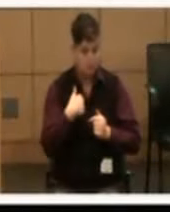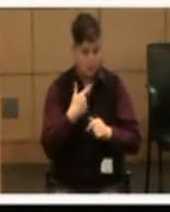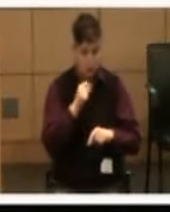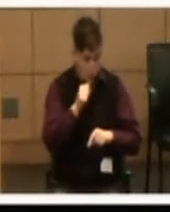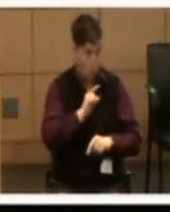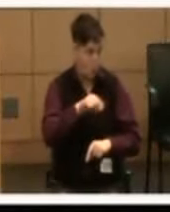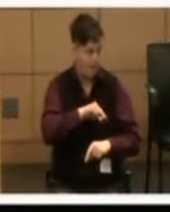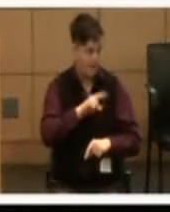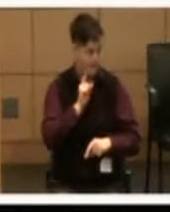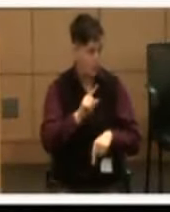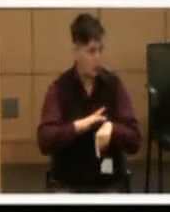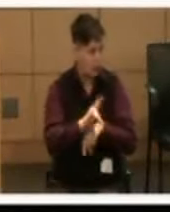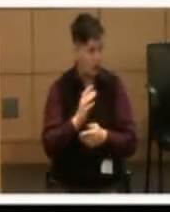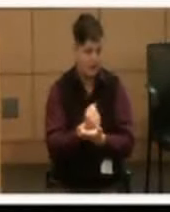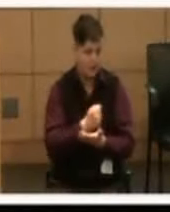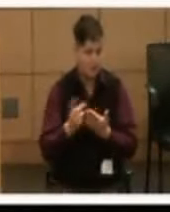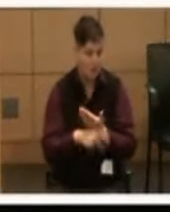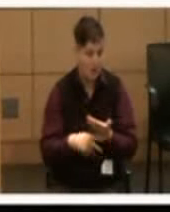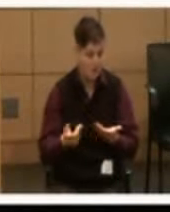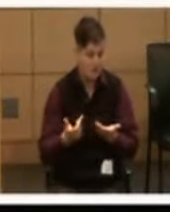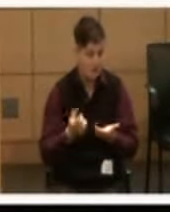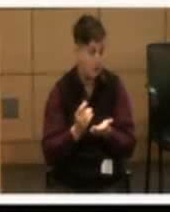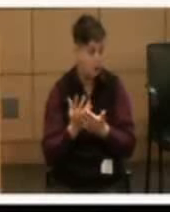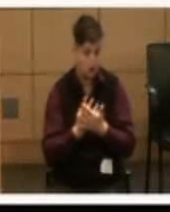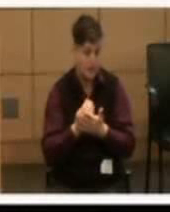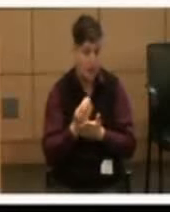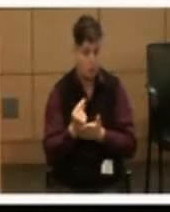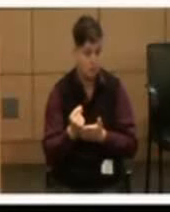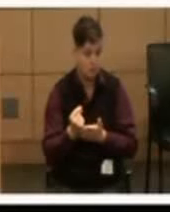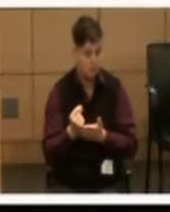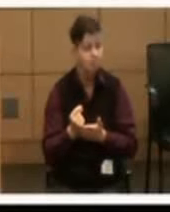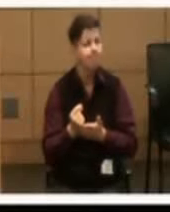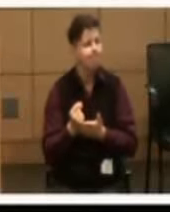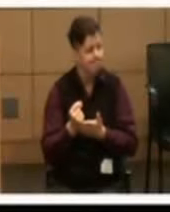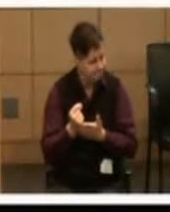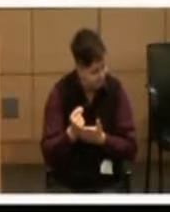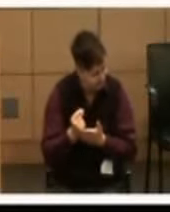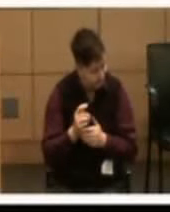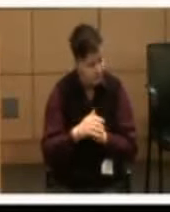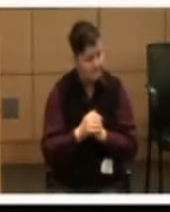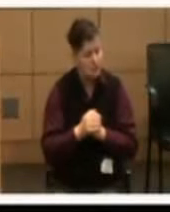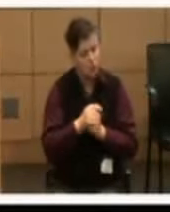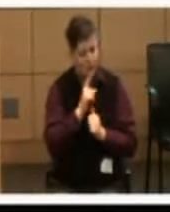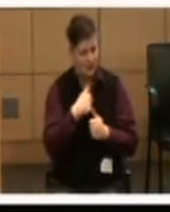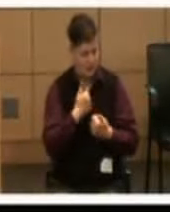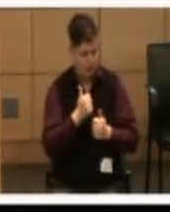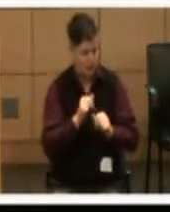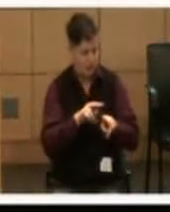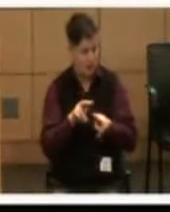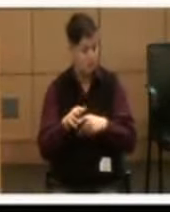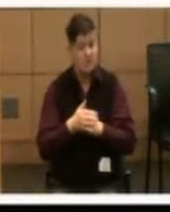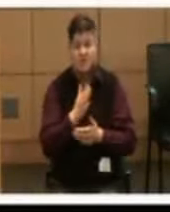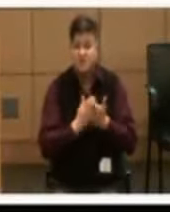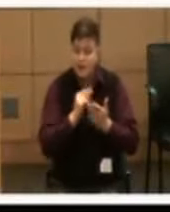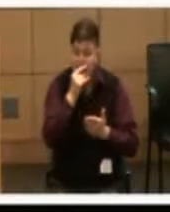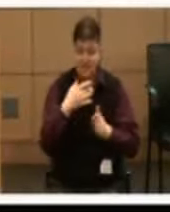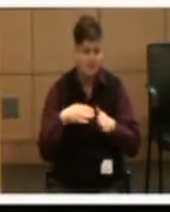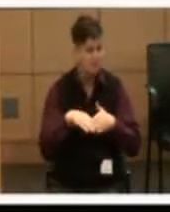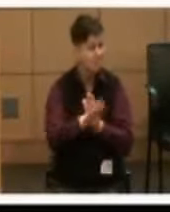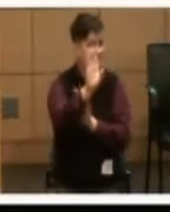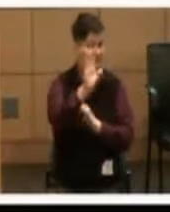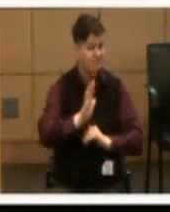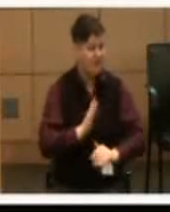so we just try to really monitor these children. And for some children, this is okay. So they do really well.